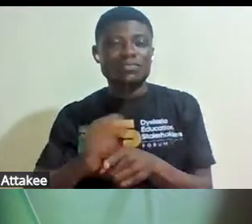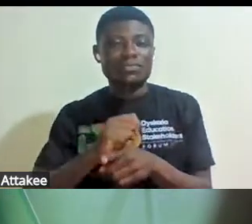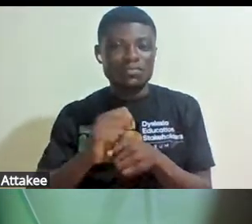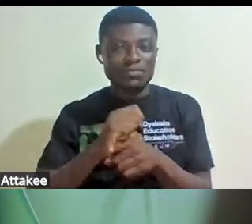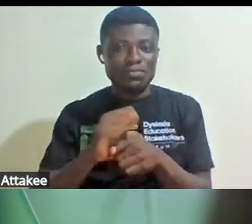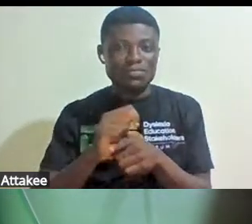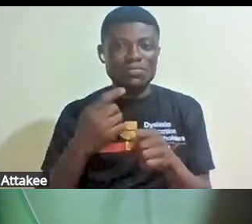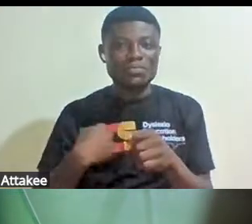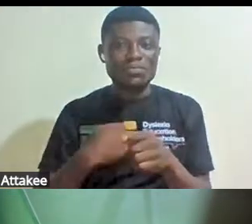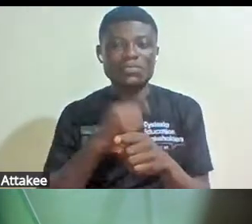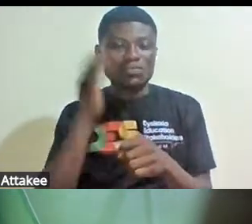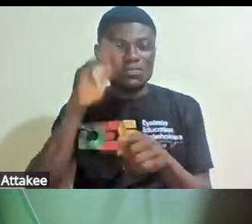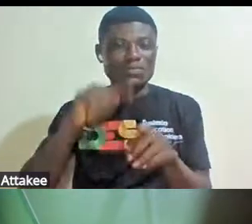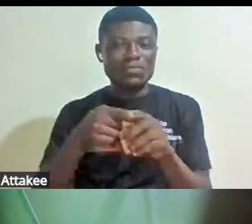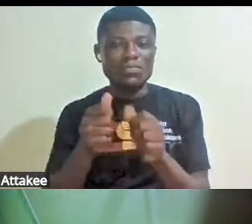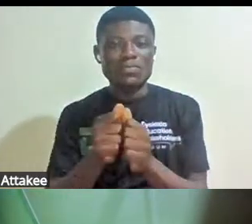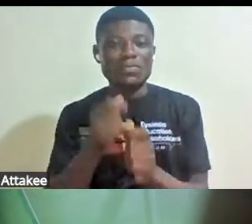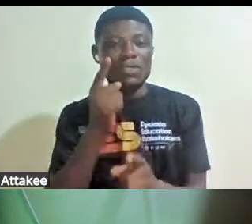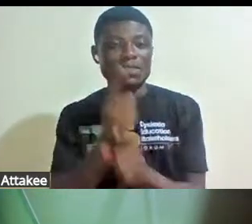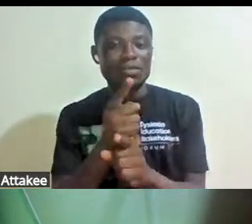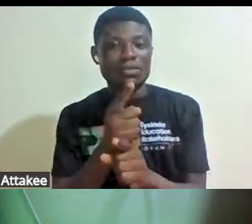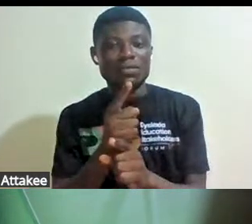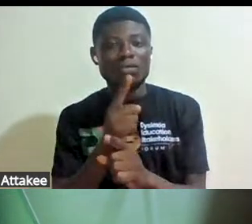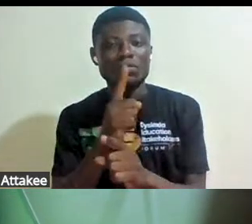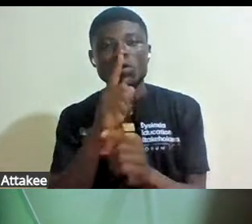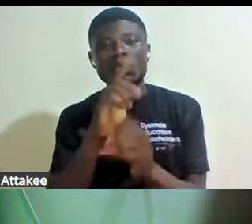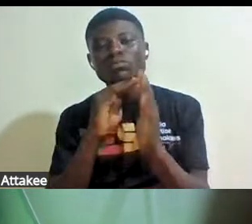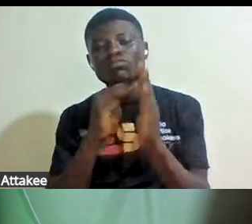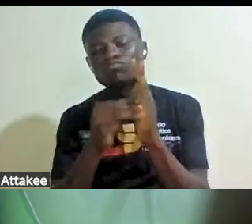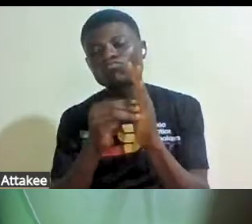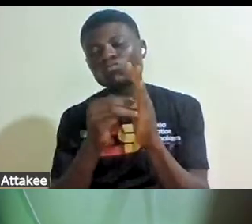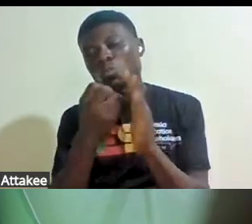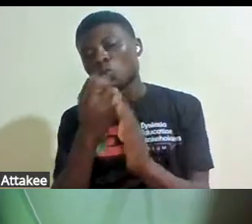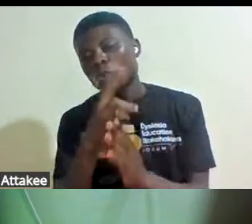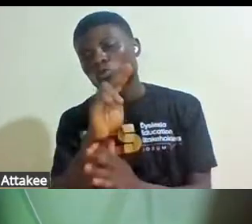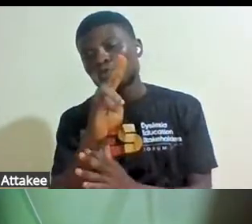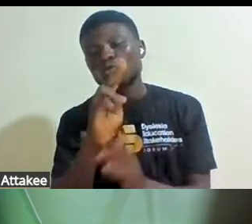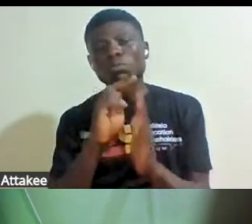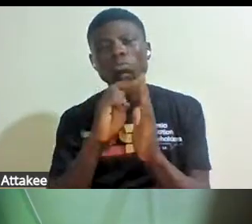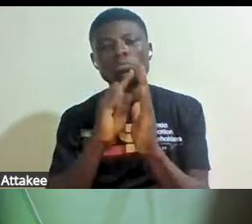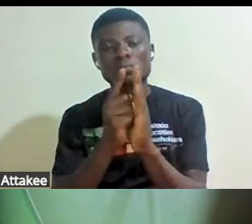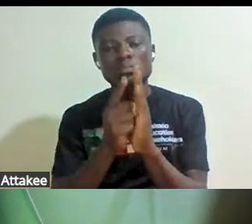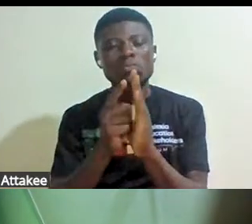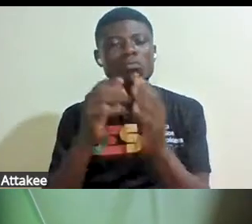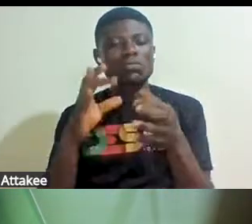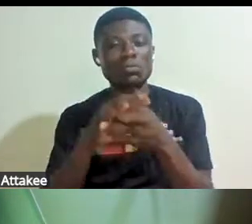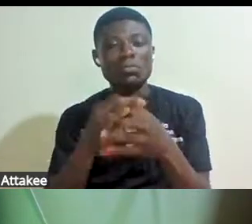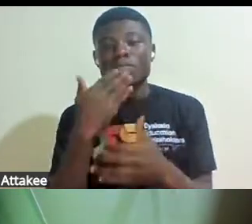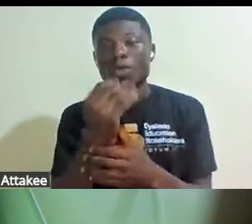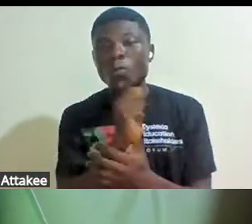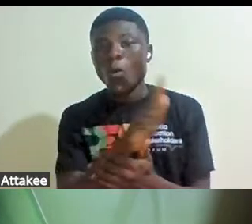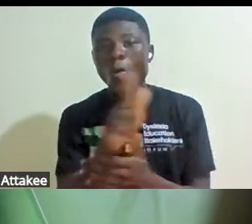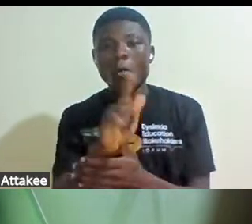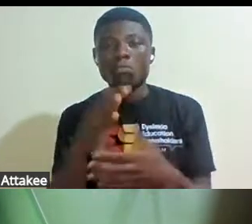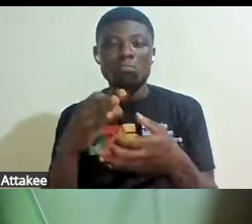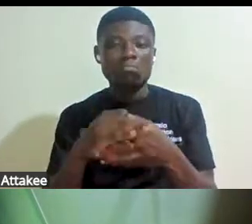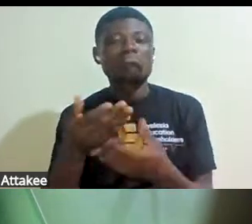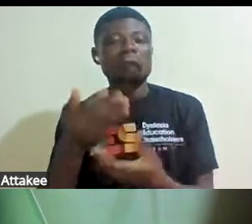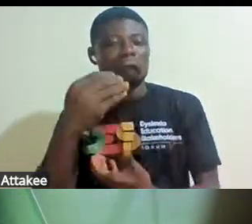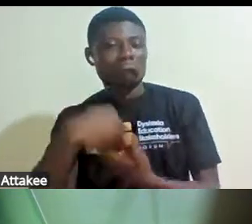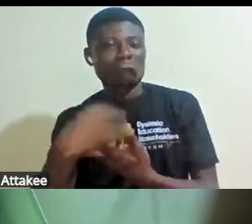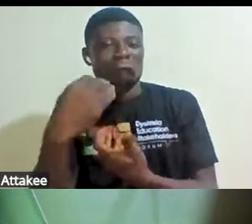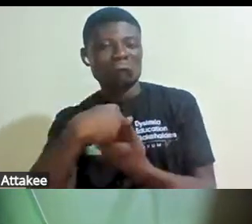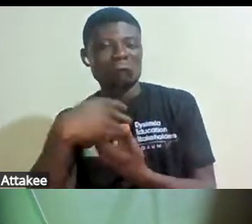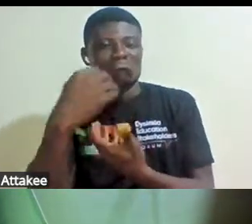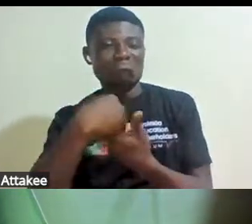we'll be starting in just maybe 1 or 2 minutes. Thank you to all of you who have been prompt in logging